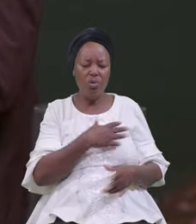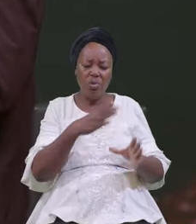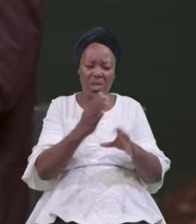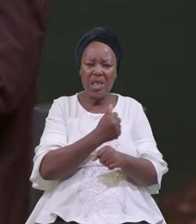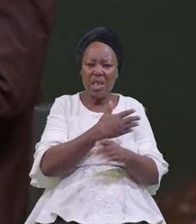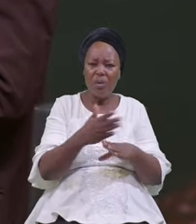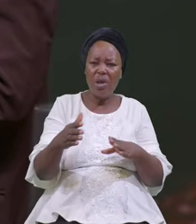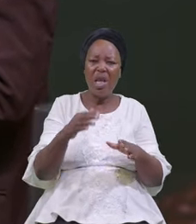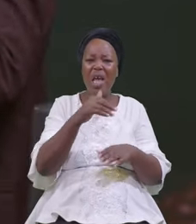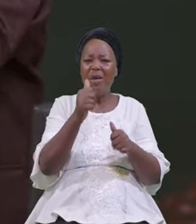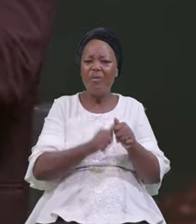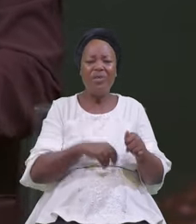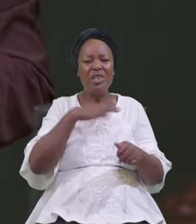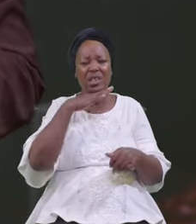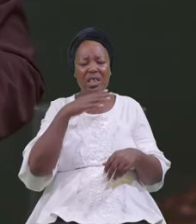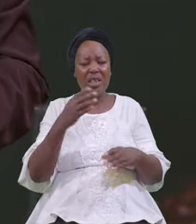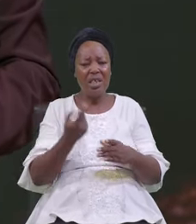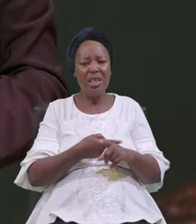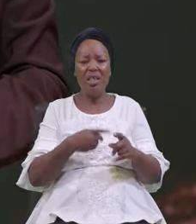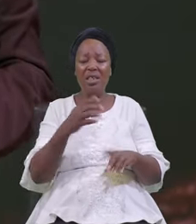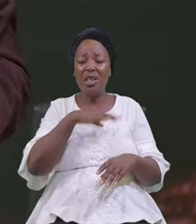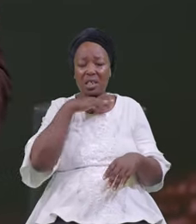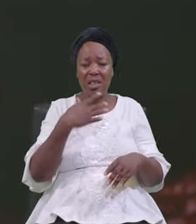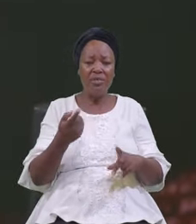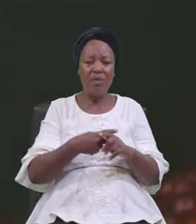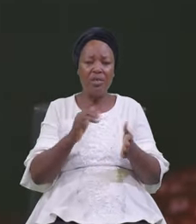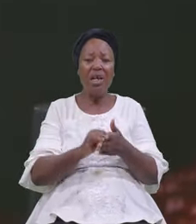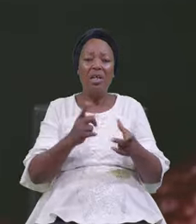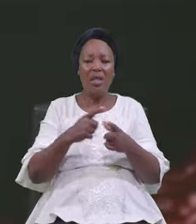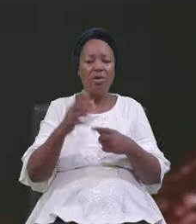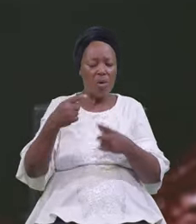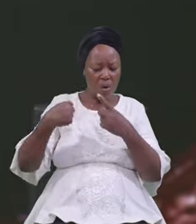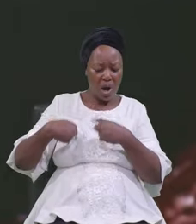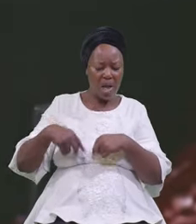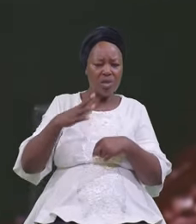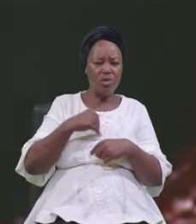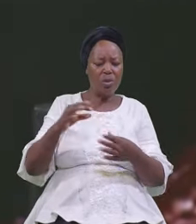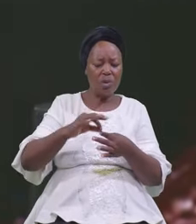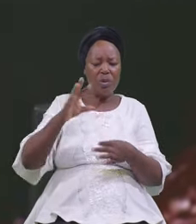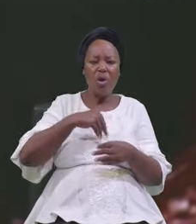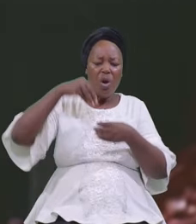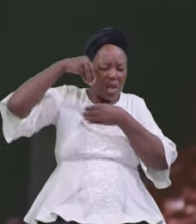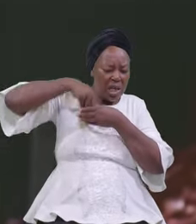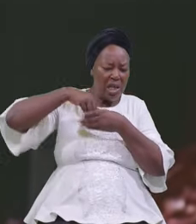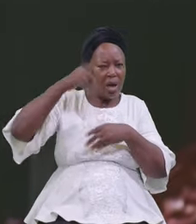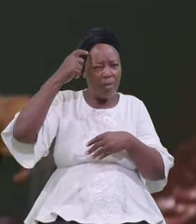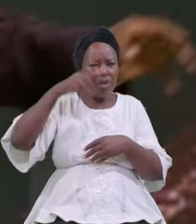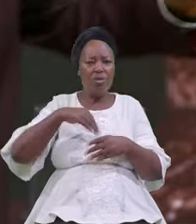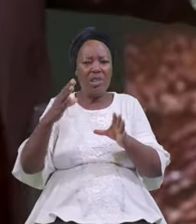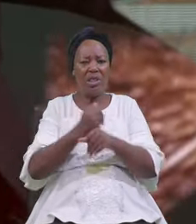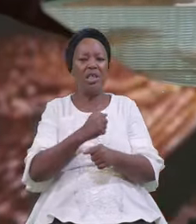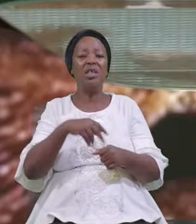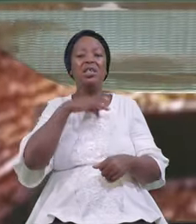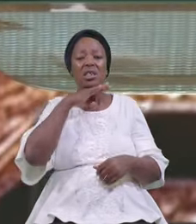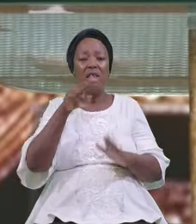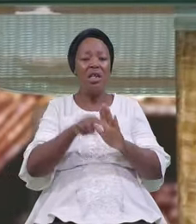away every filthiness from that, and then your heart, your spirit, your inner man, you take filthiness